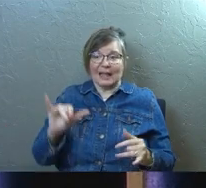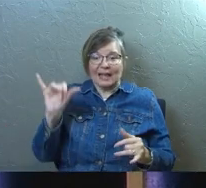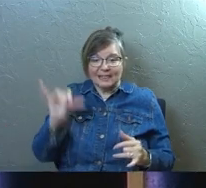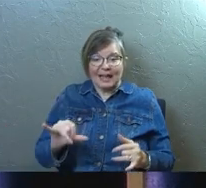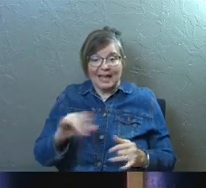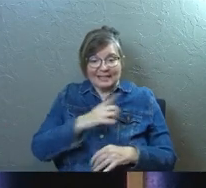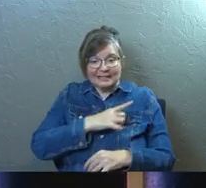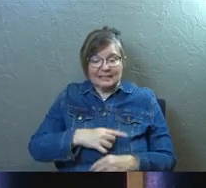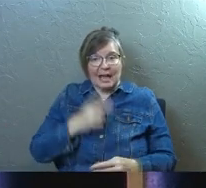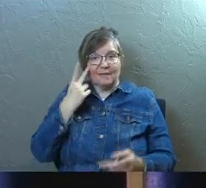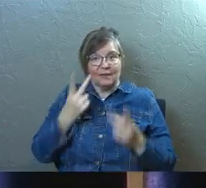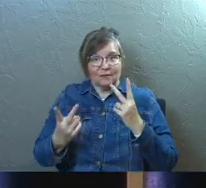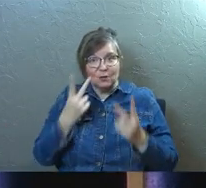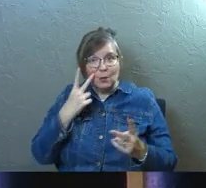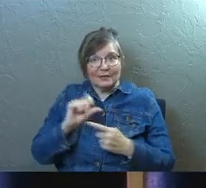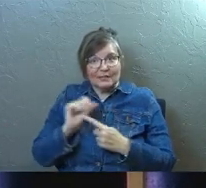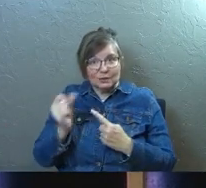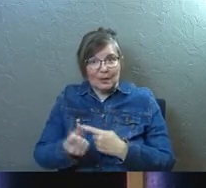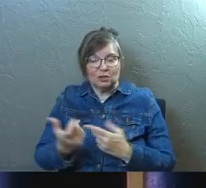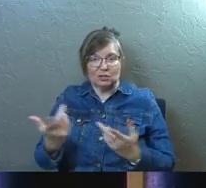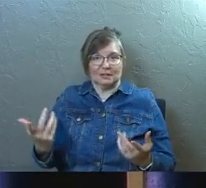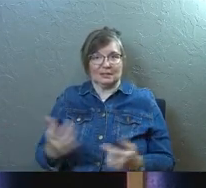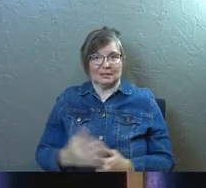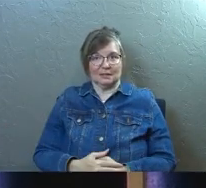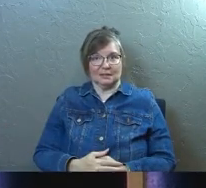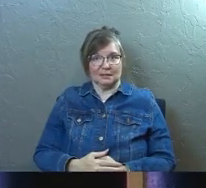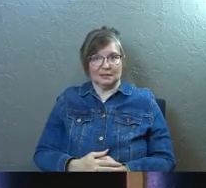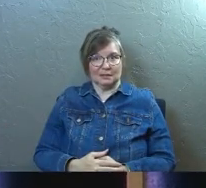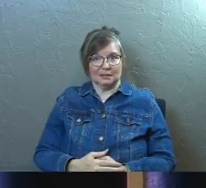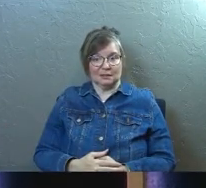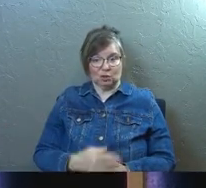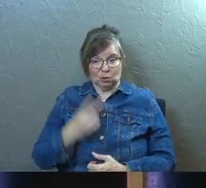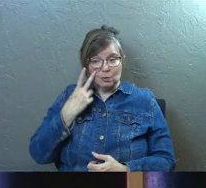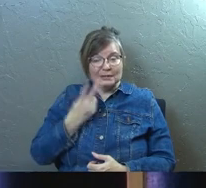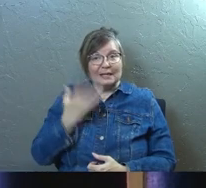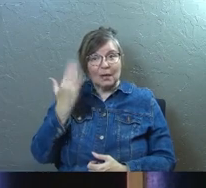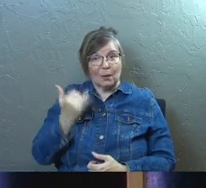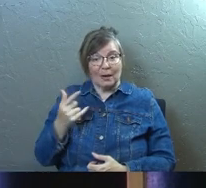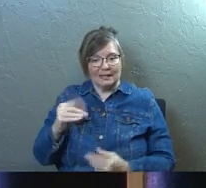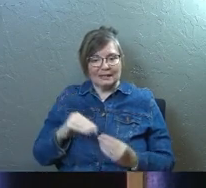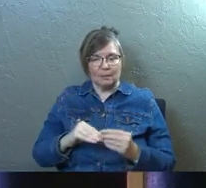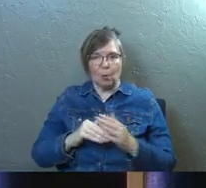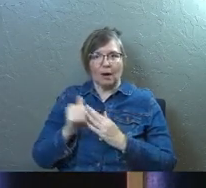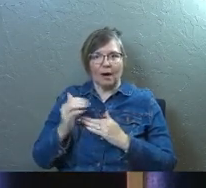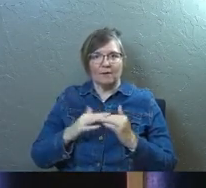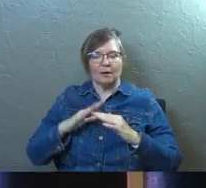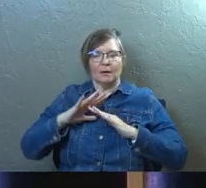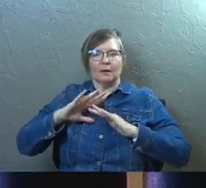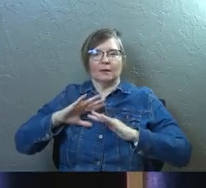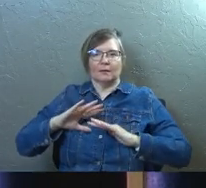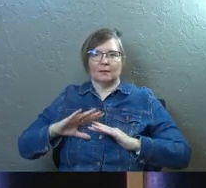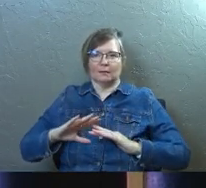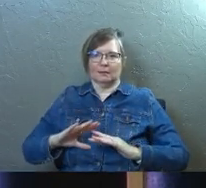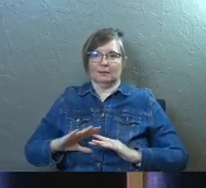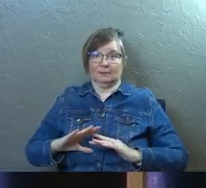Like that's David's view of the situation. Do you see why he's more comforted?